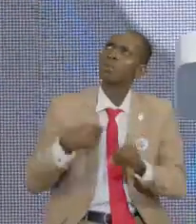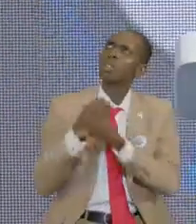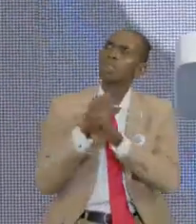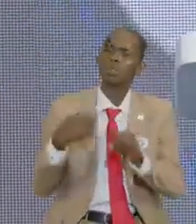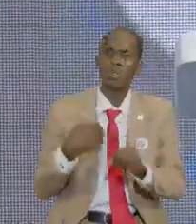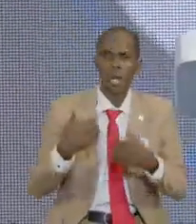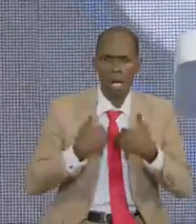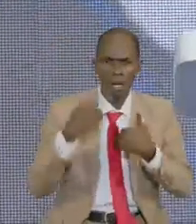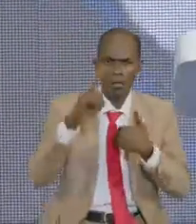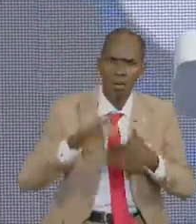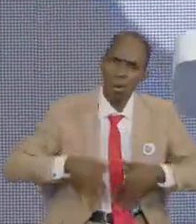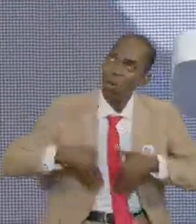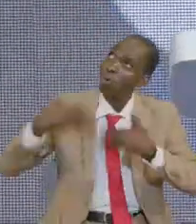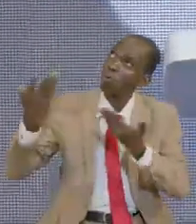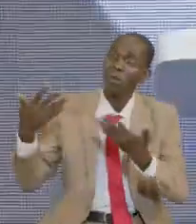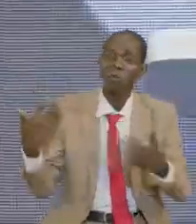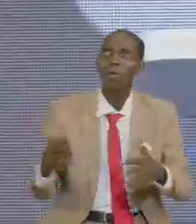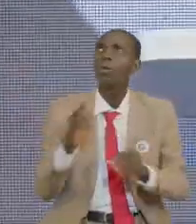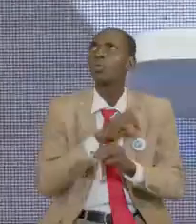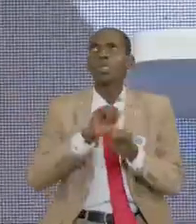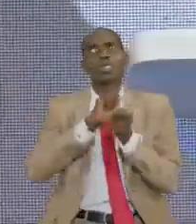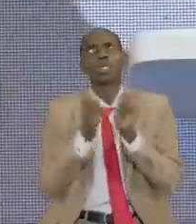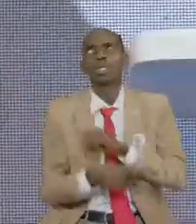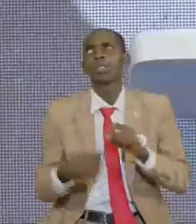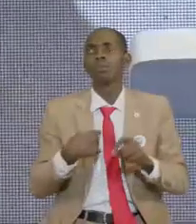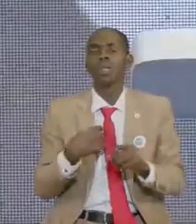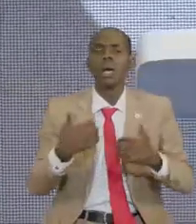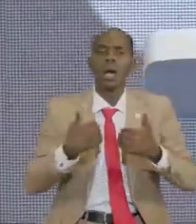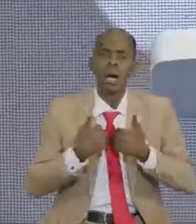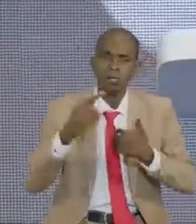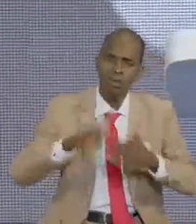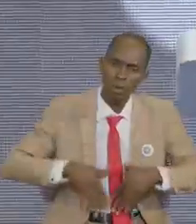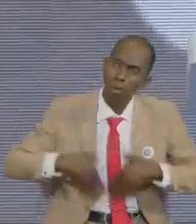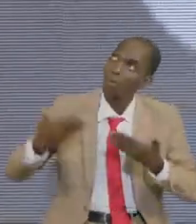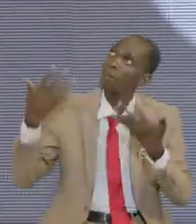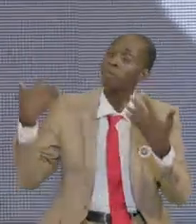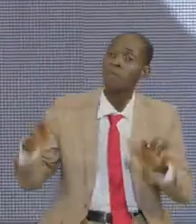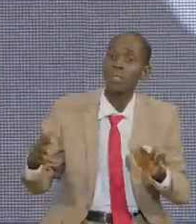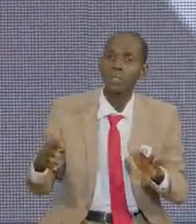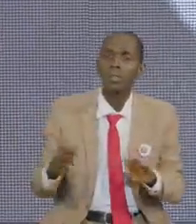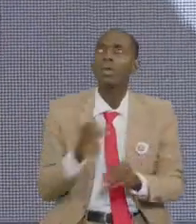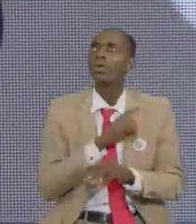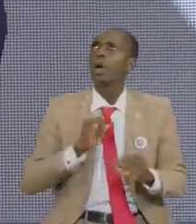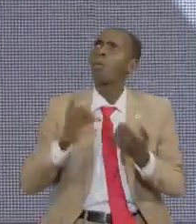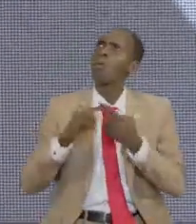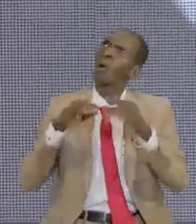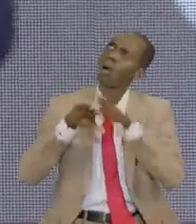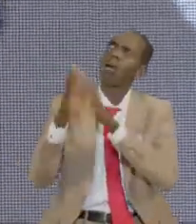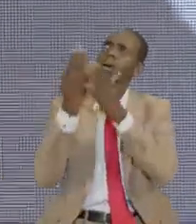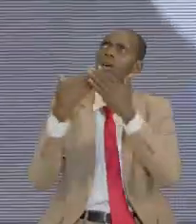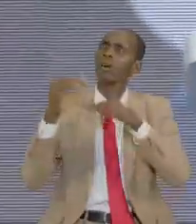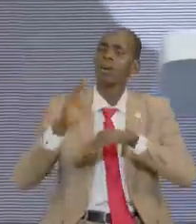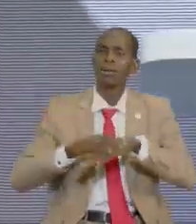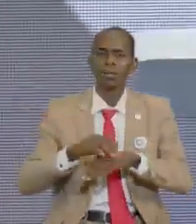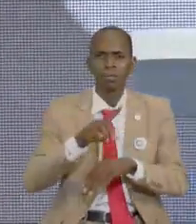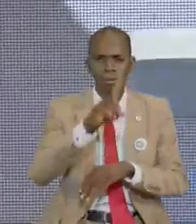repented? Convert me. Have you repented? Give me a place in heaven.